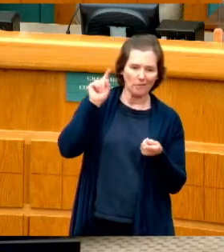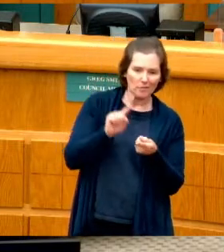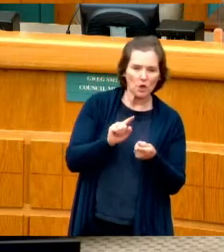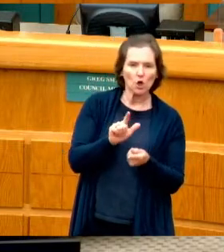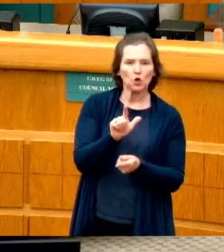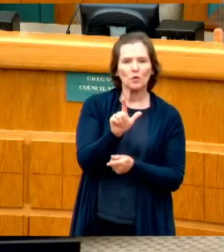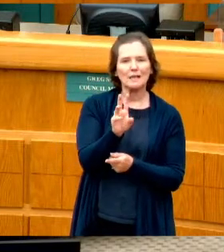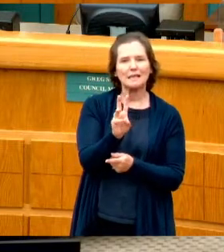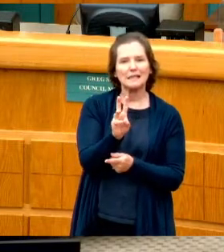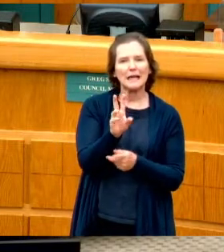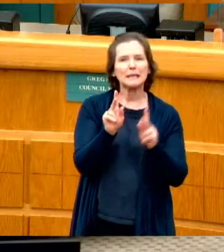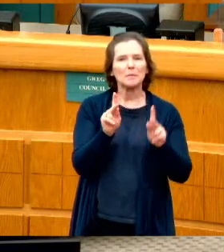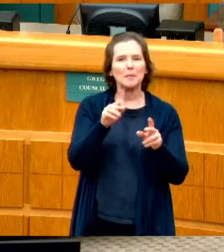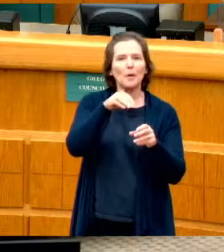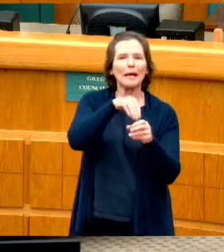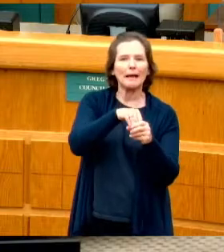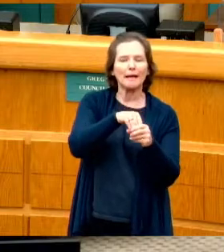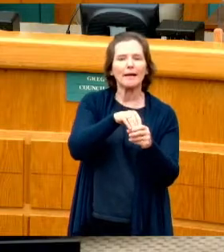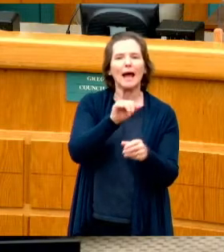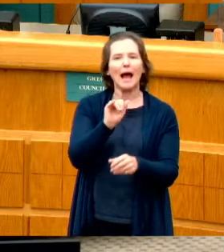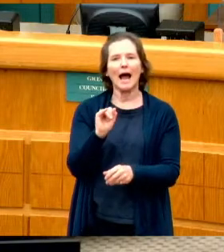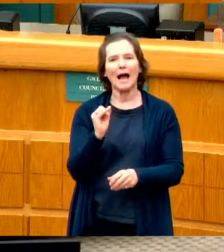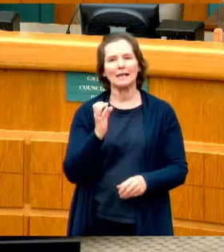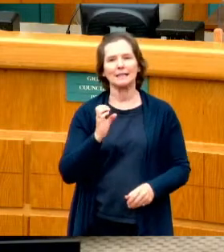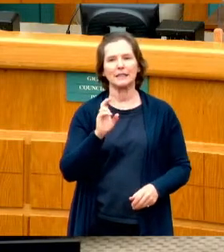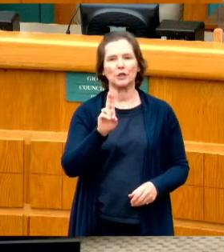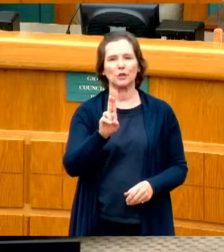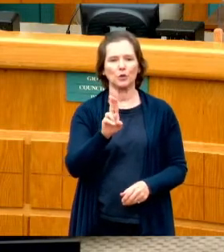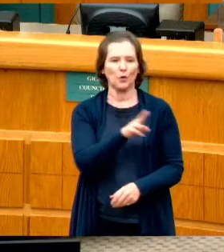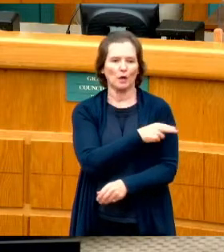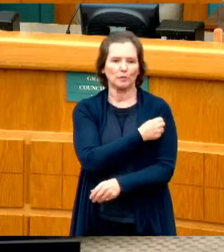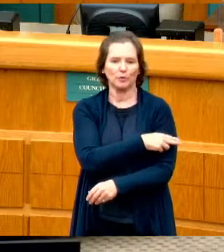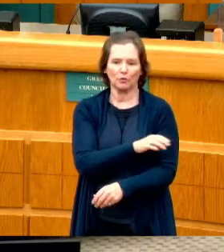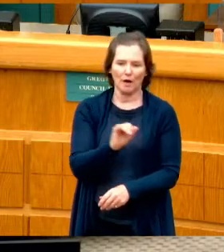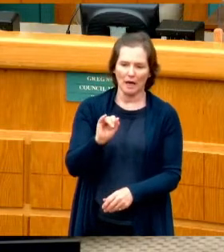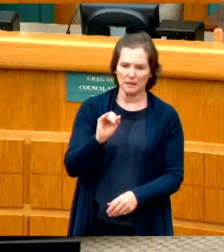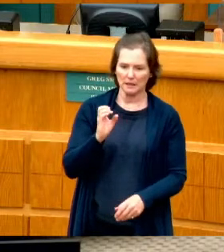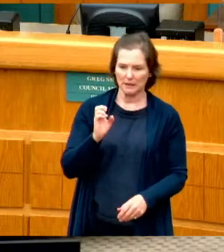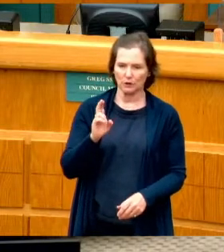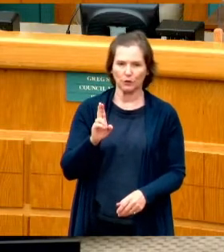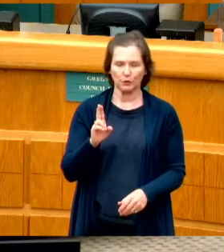26 people in the ICU as of today.